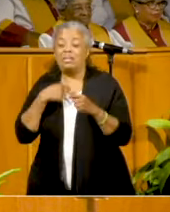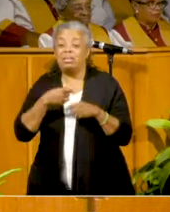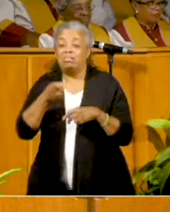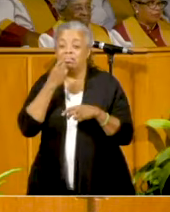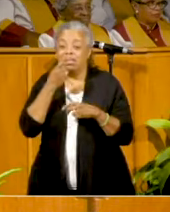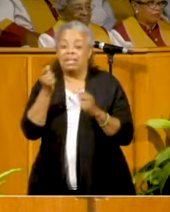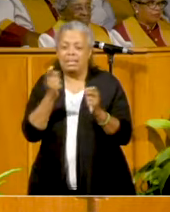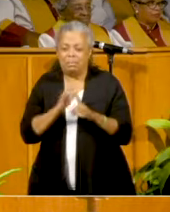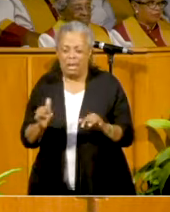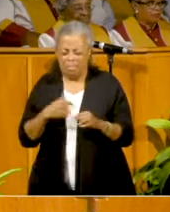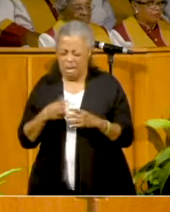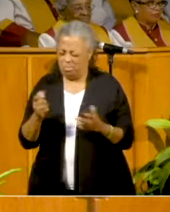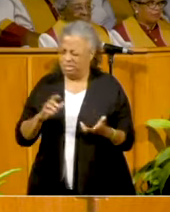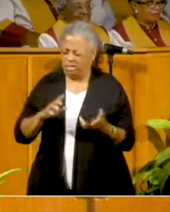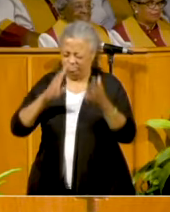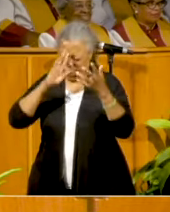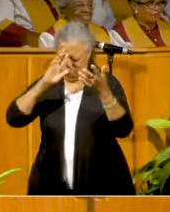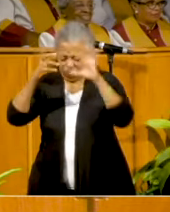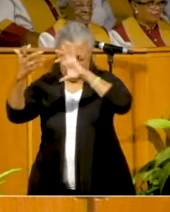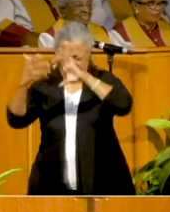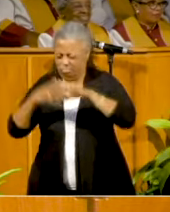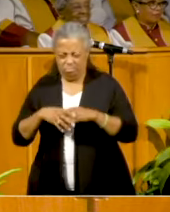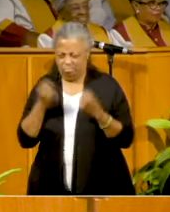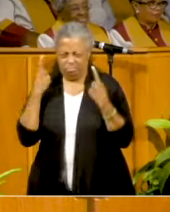one. That messed me up.